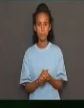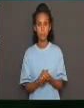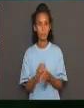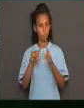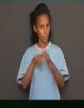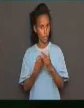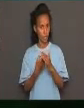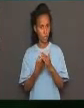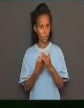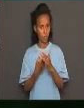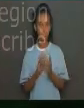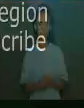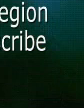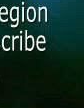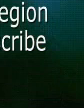Begin.